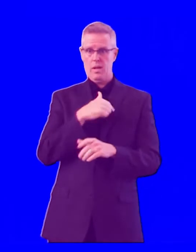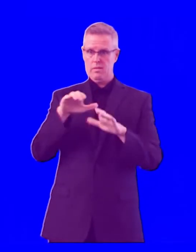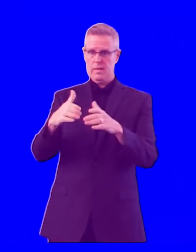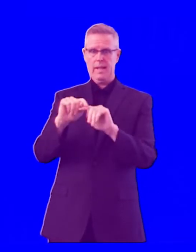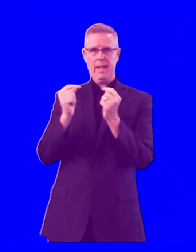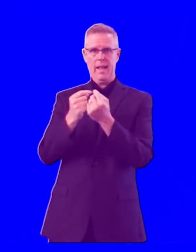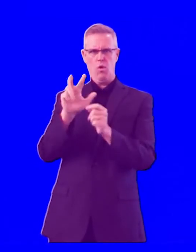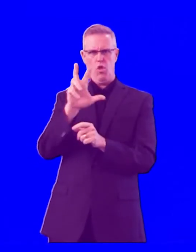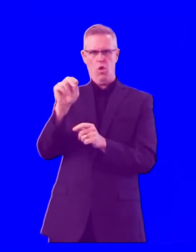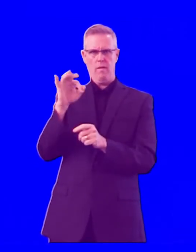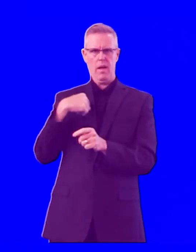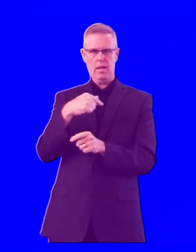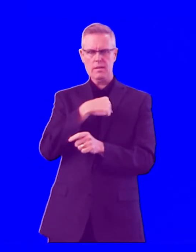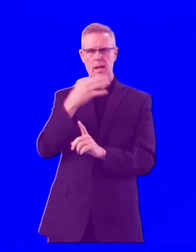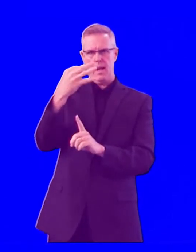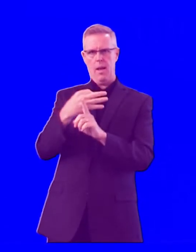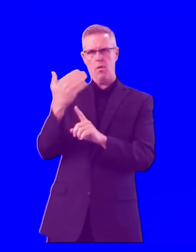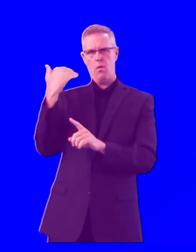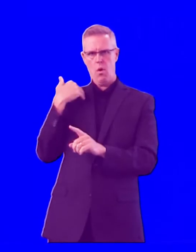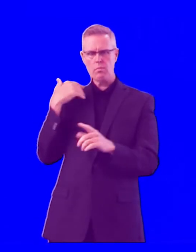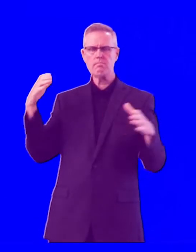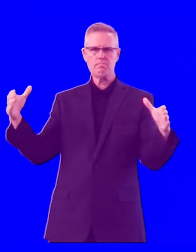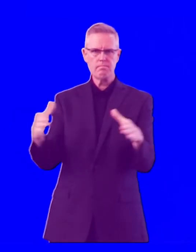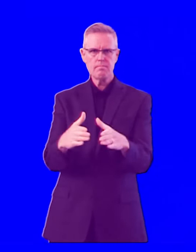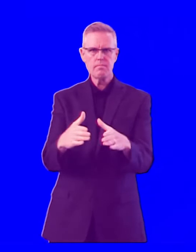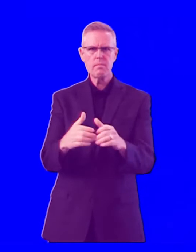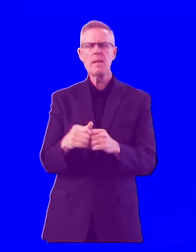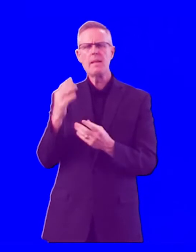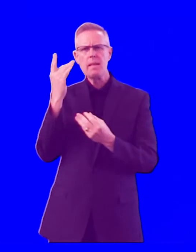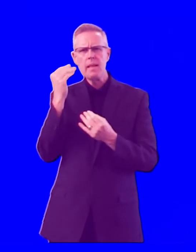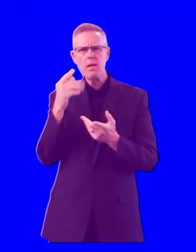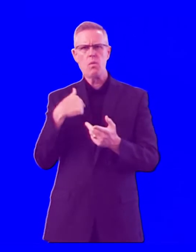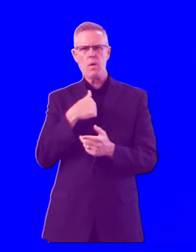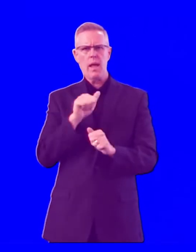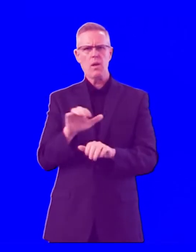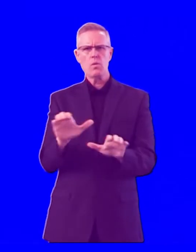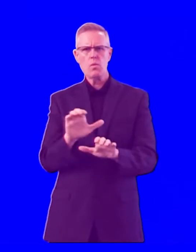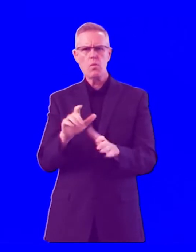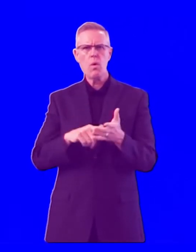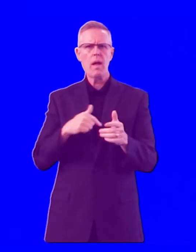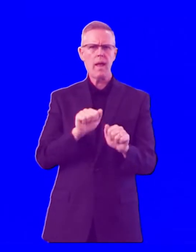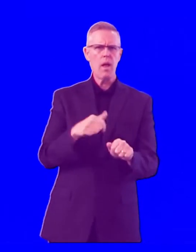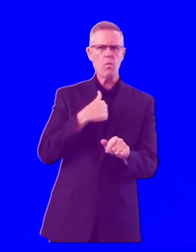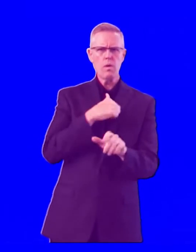We, as a team, 30 of us, 9 months ago got together and thought, what could we do